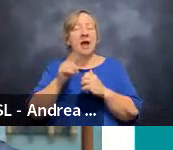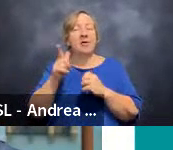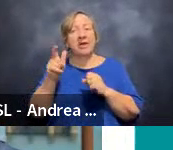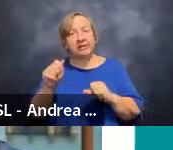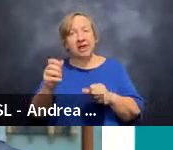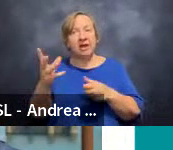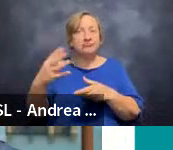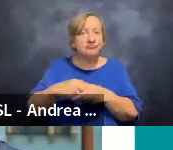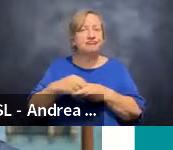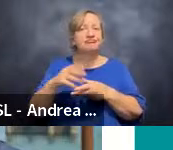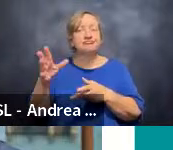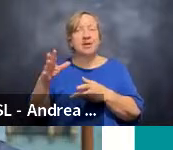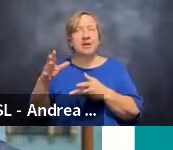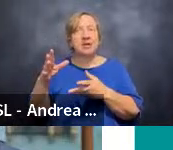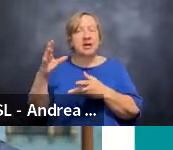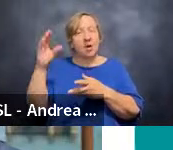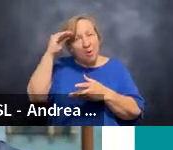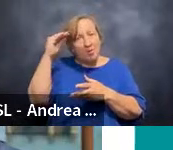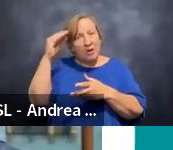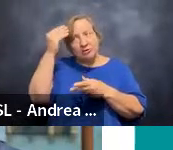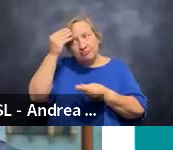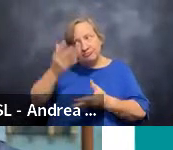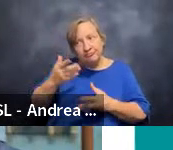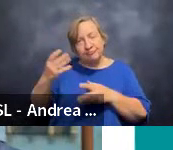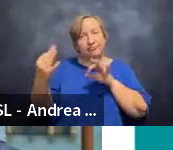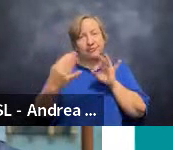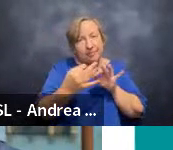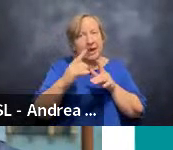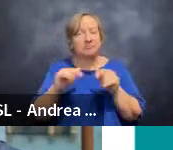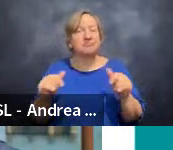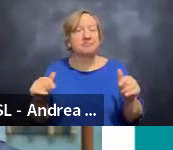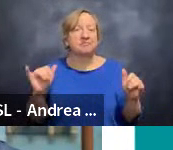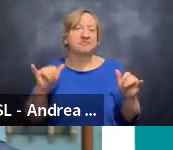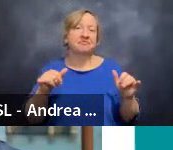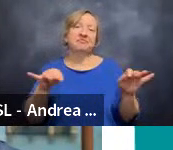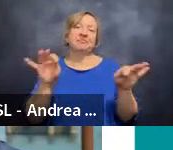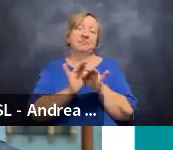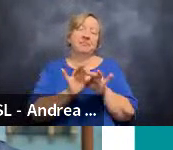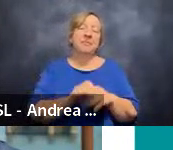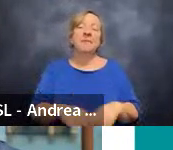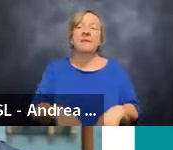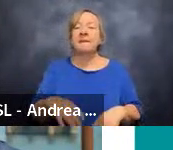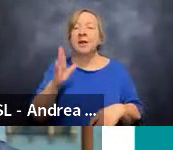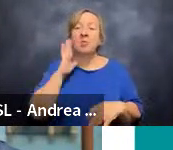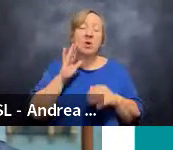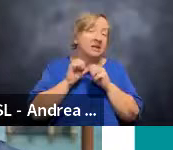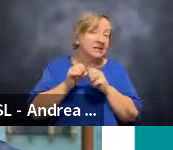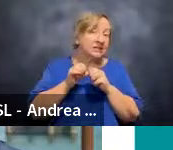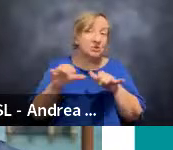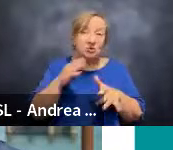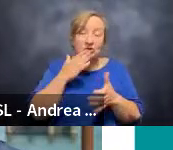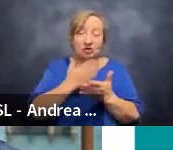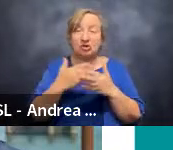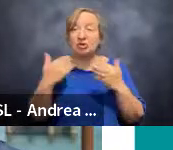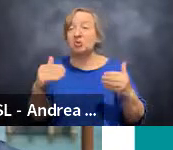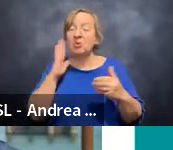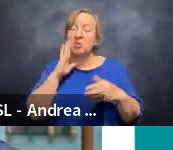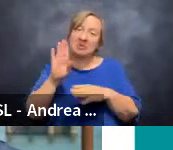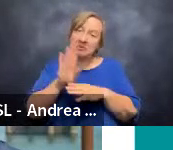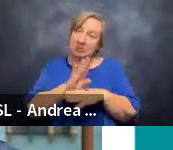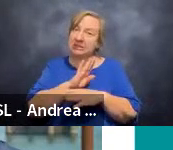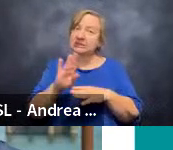process. But the team continues to do good things. We're going to be busy with, as the public comment